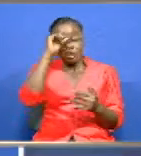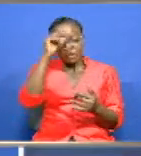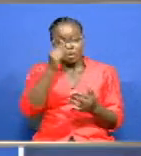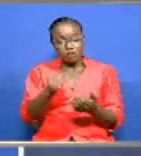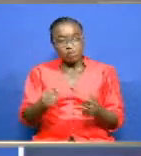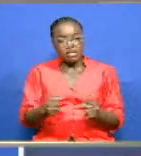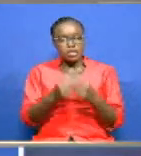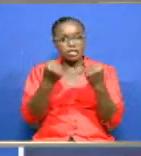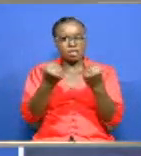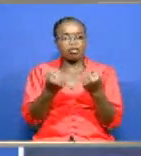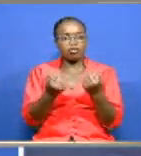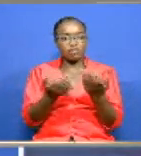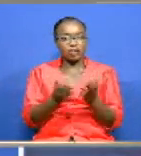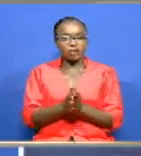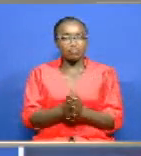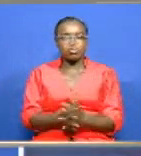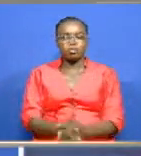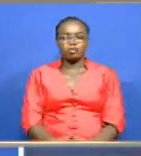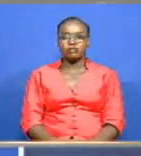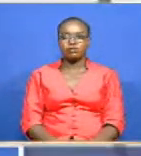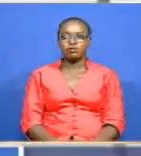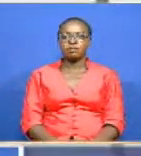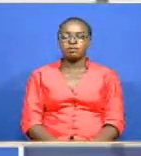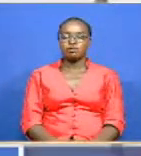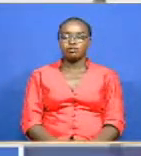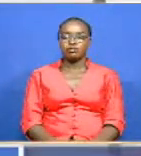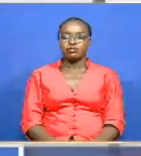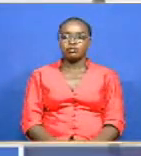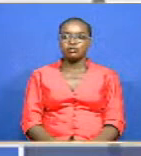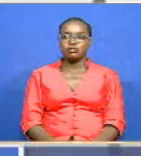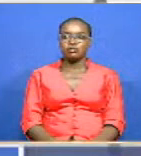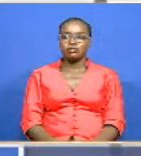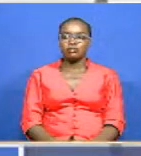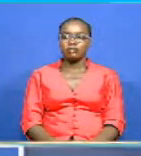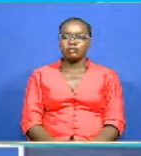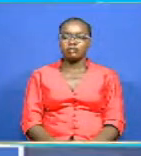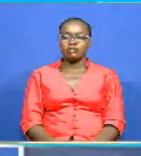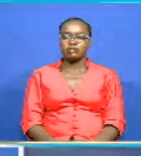kutuokoa. Yusuf Farah, Channel One News.